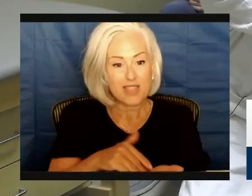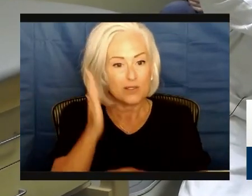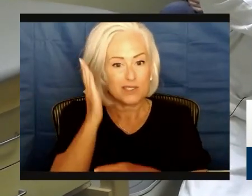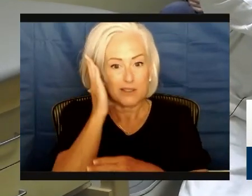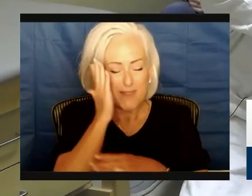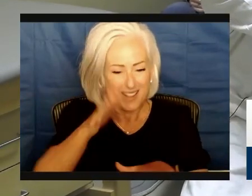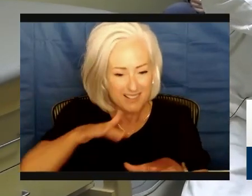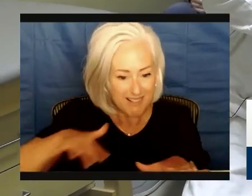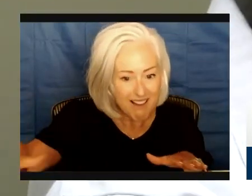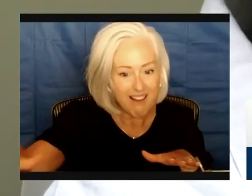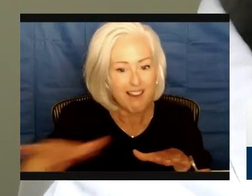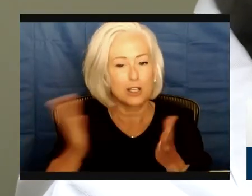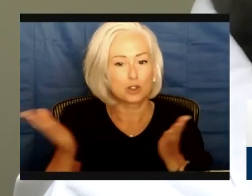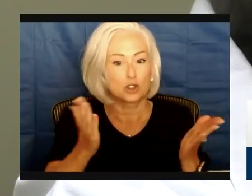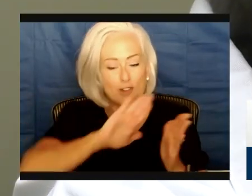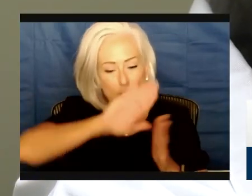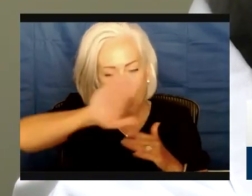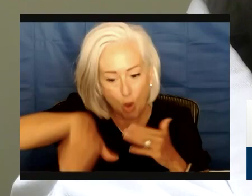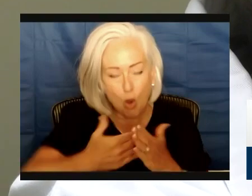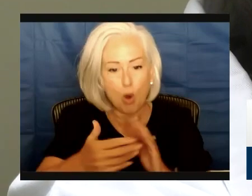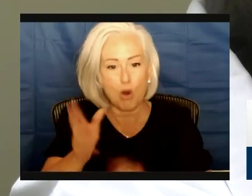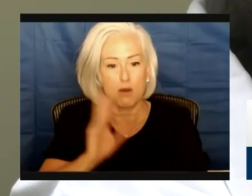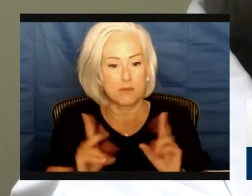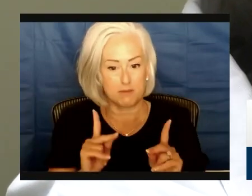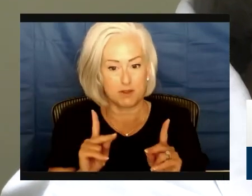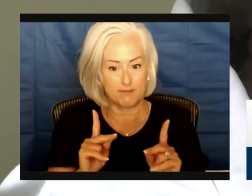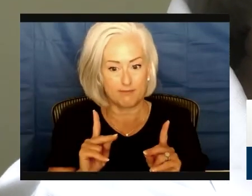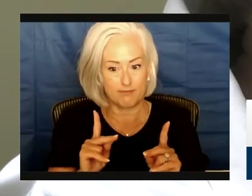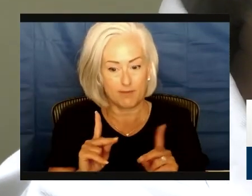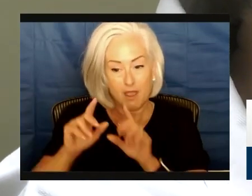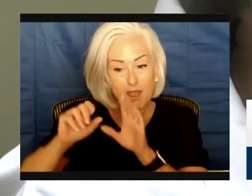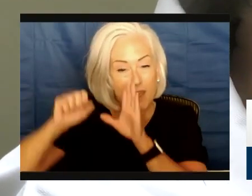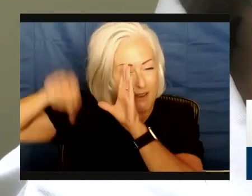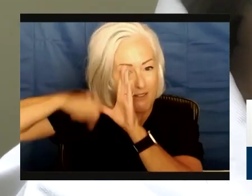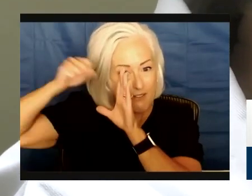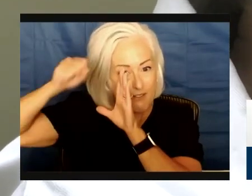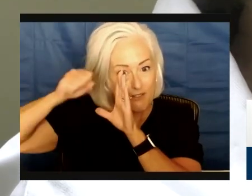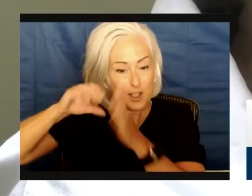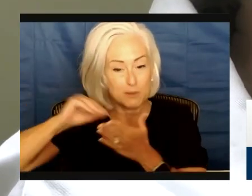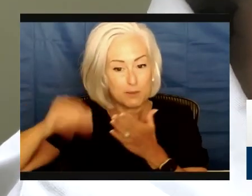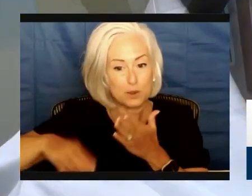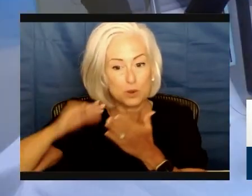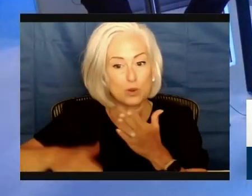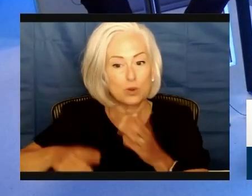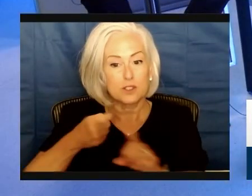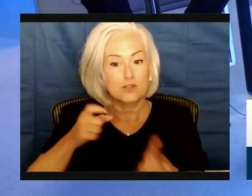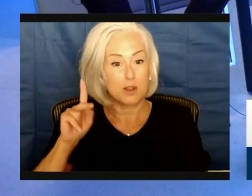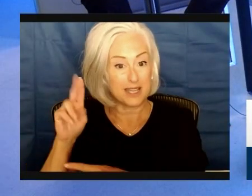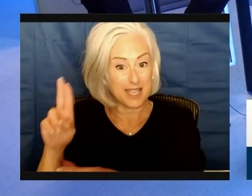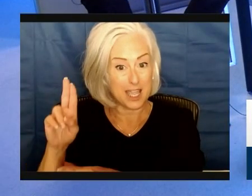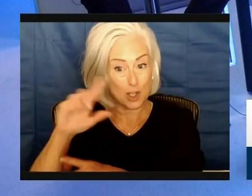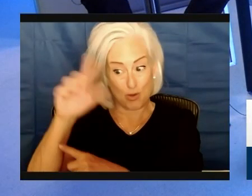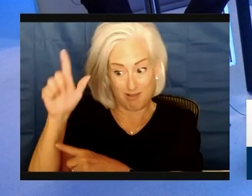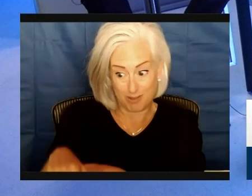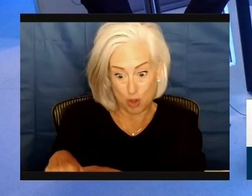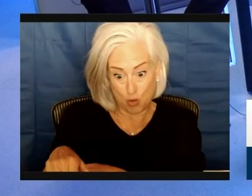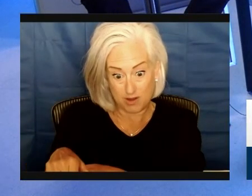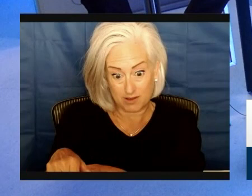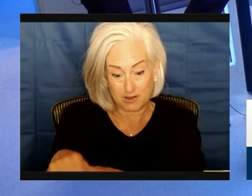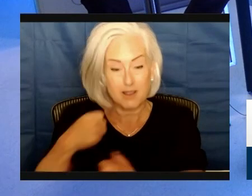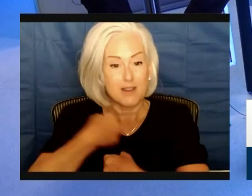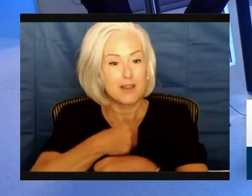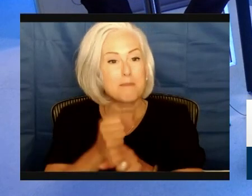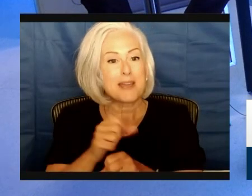unique, film students from KU and Lawrence are making a documentary about it. Joining us this morning are orthopedic